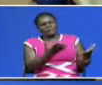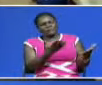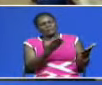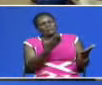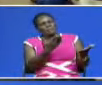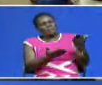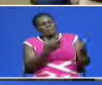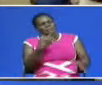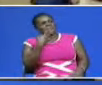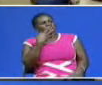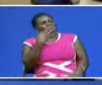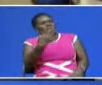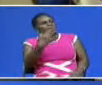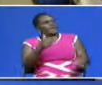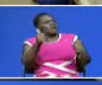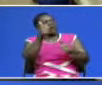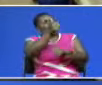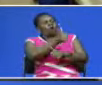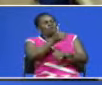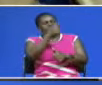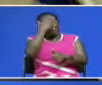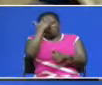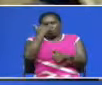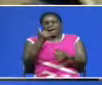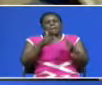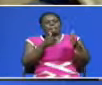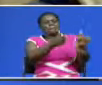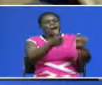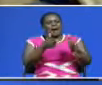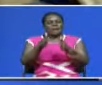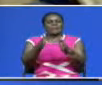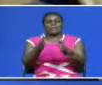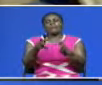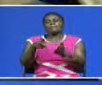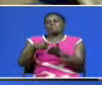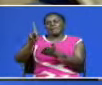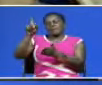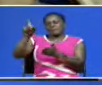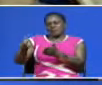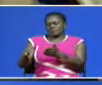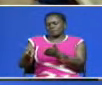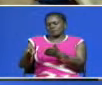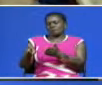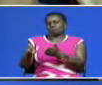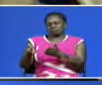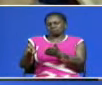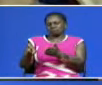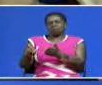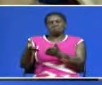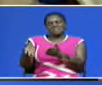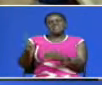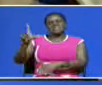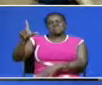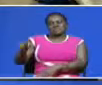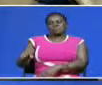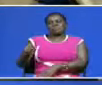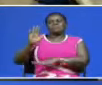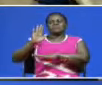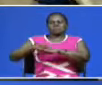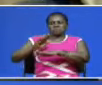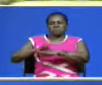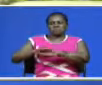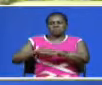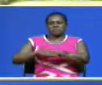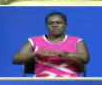probably 300 and above because there is also parking. Yeah, so all in all, it's very, very